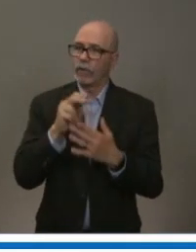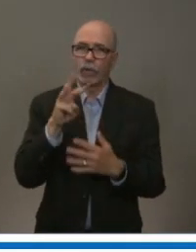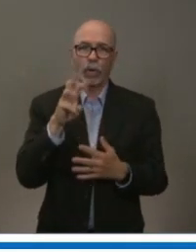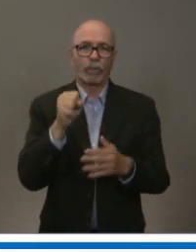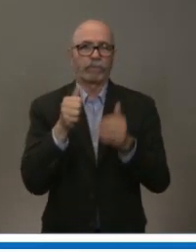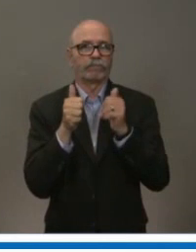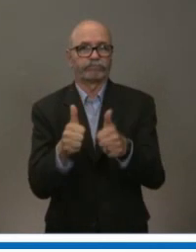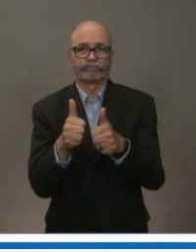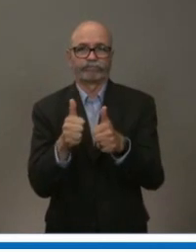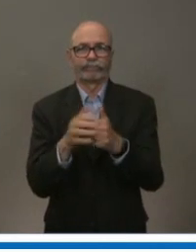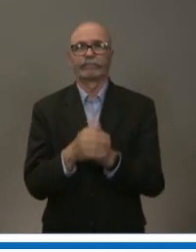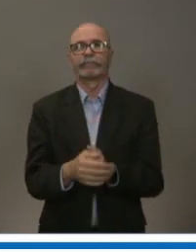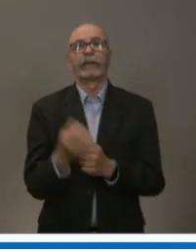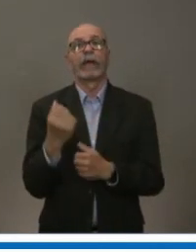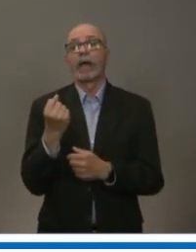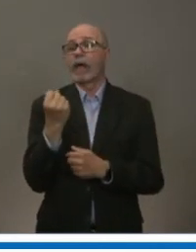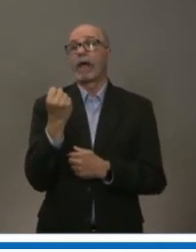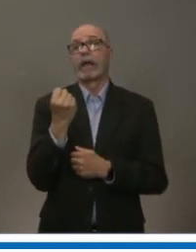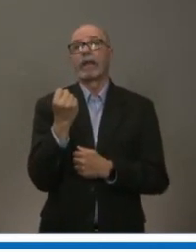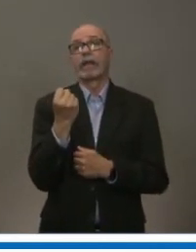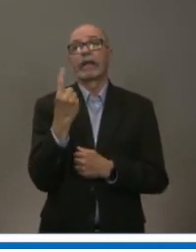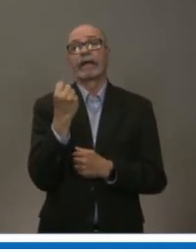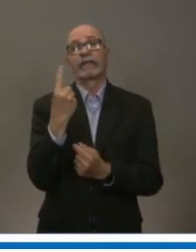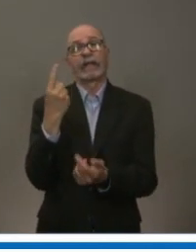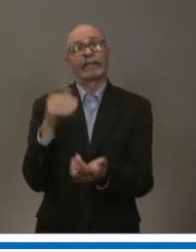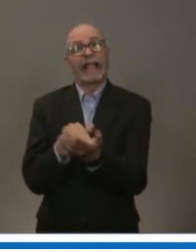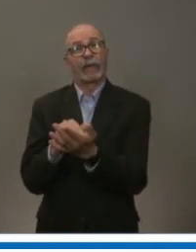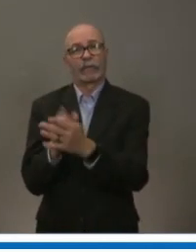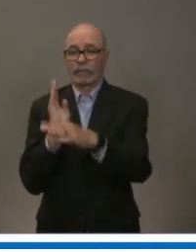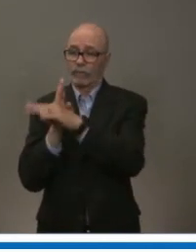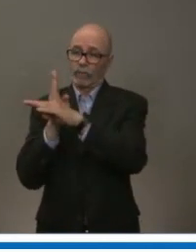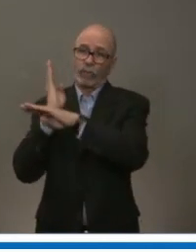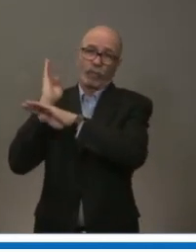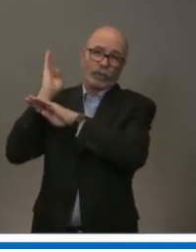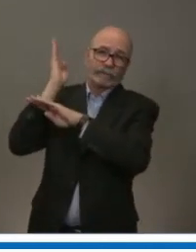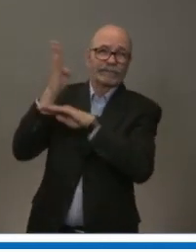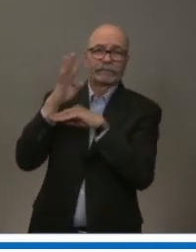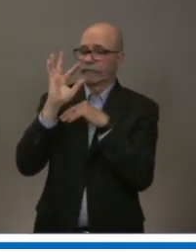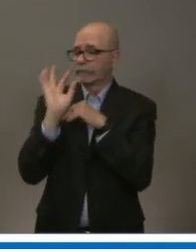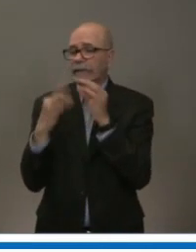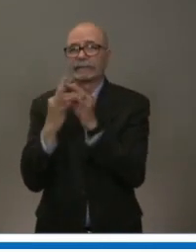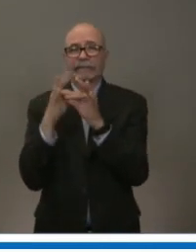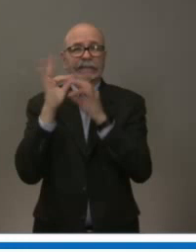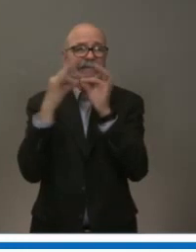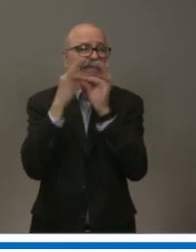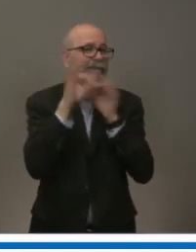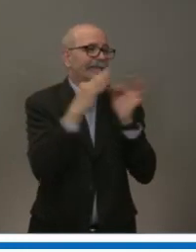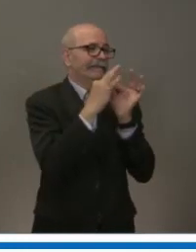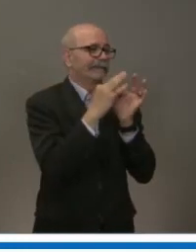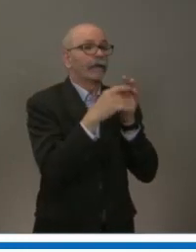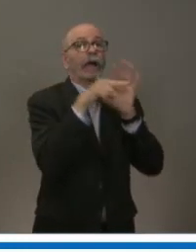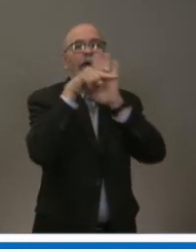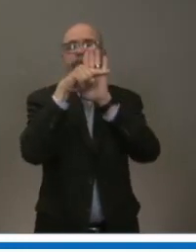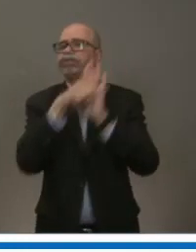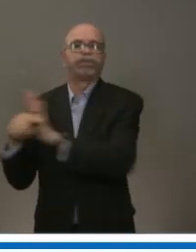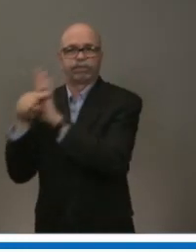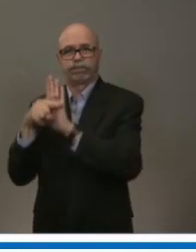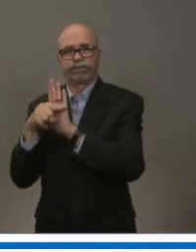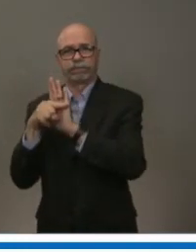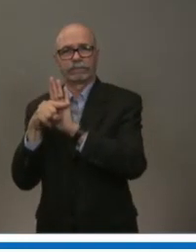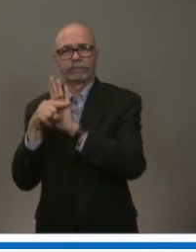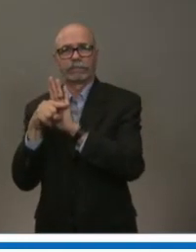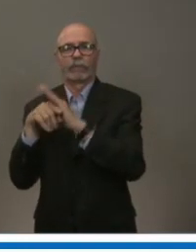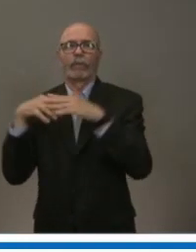11,346 Nova Scotians tested and have had negative results. Now that we have removed travel from the screening requirements,